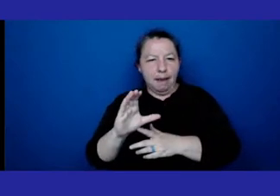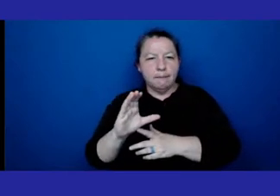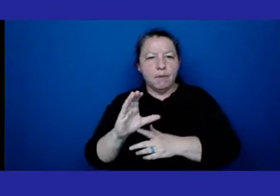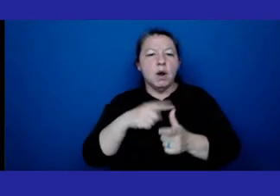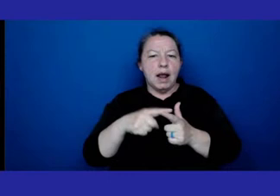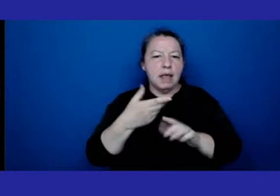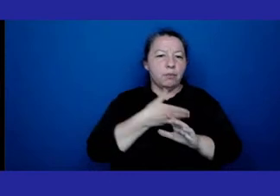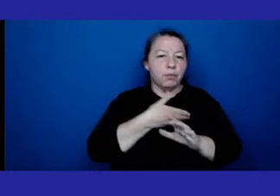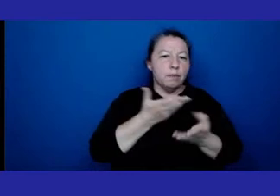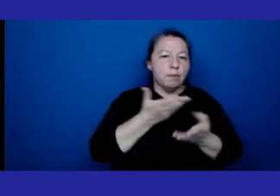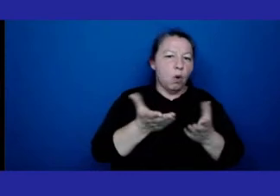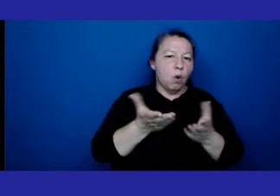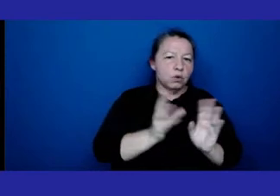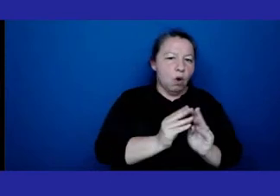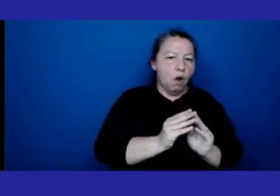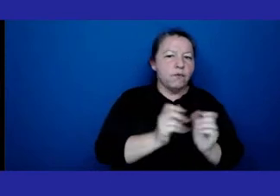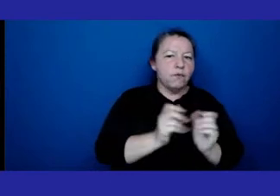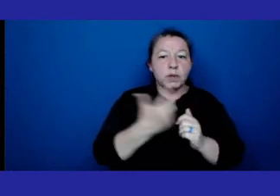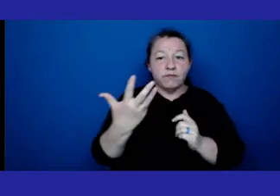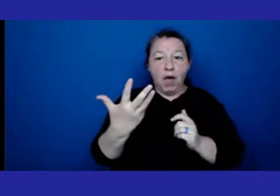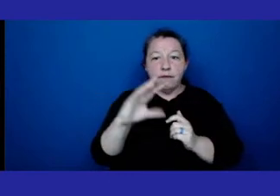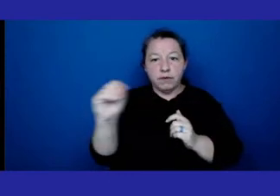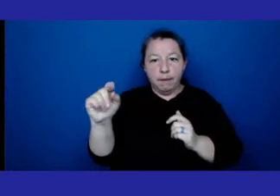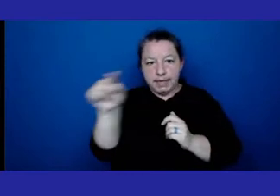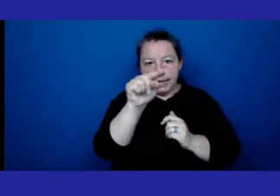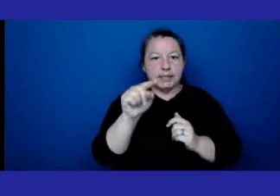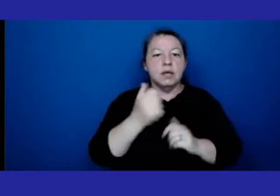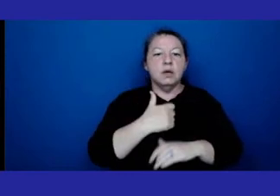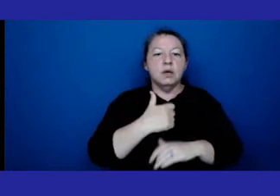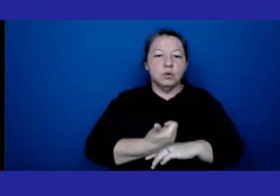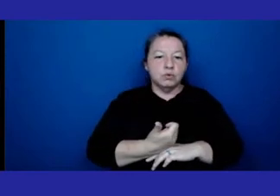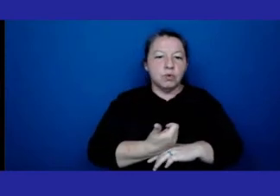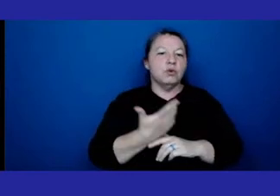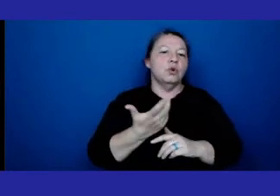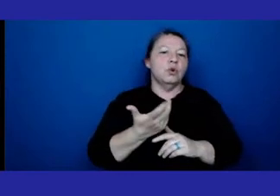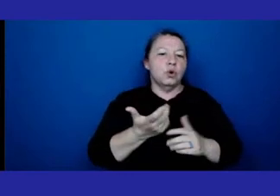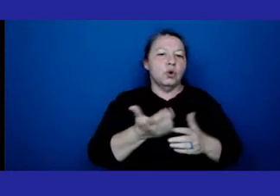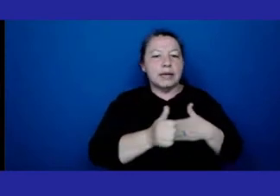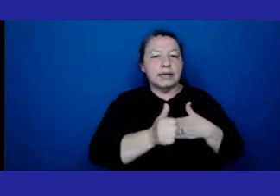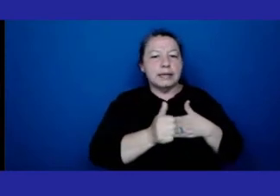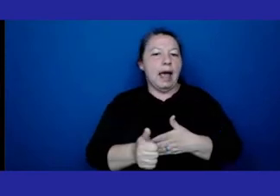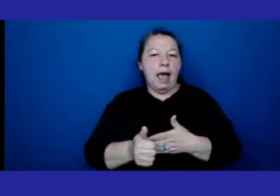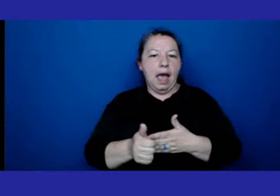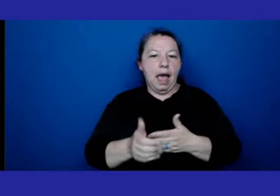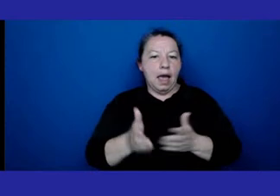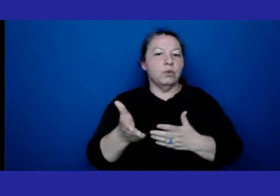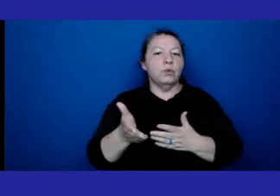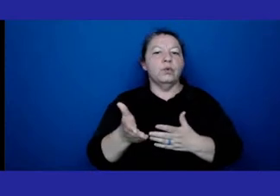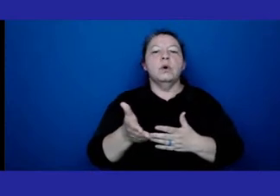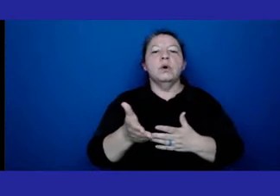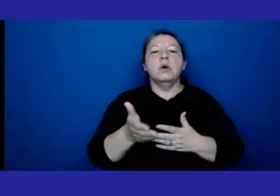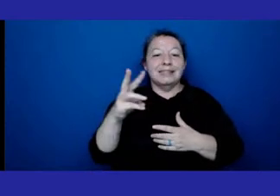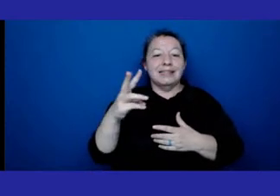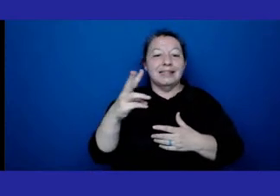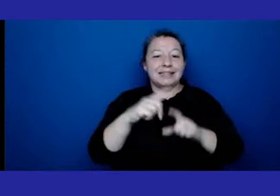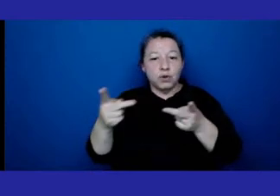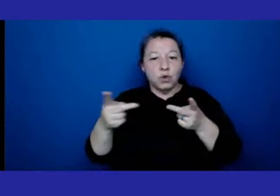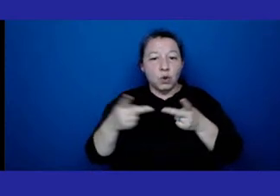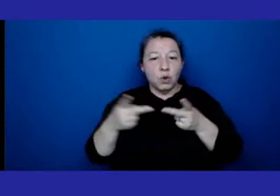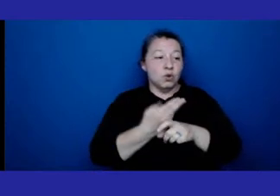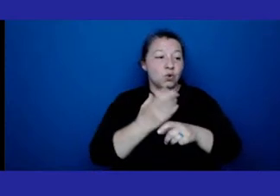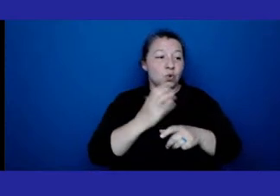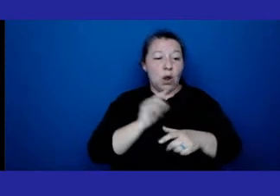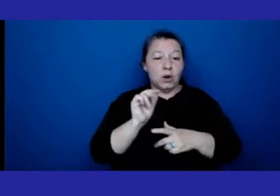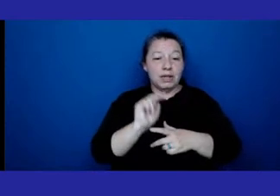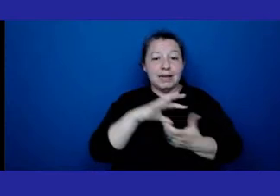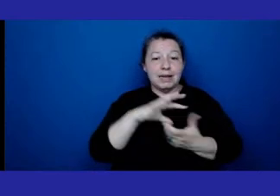pre-proposal conferences with the vendors. We structured walkthroughs at our 16 locations that utilize our linen and laundry services